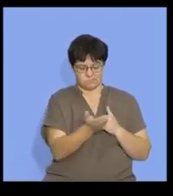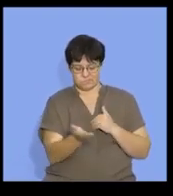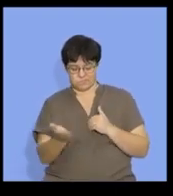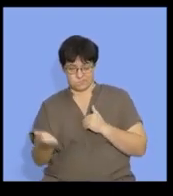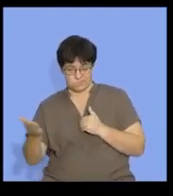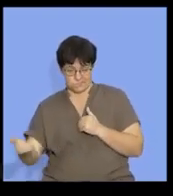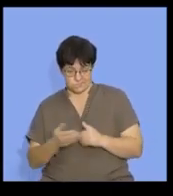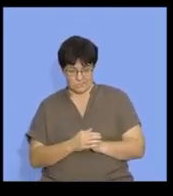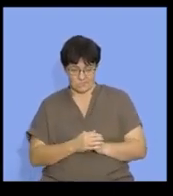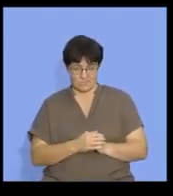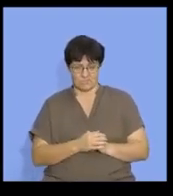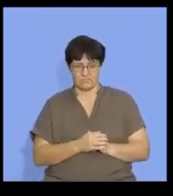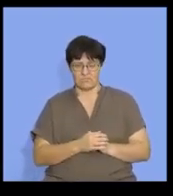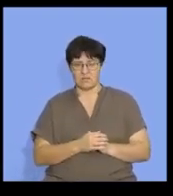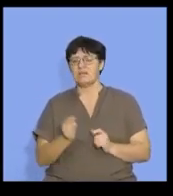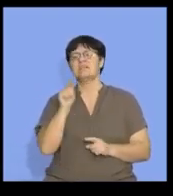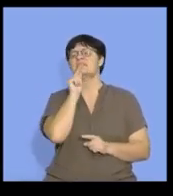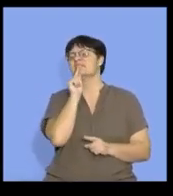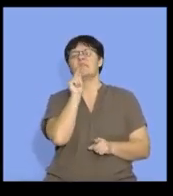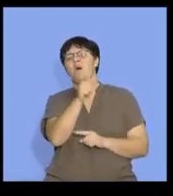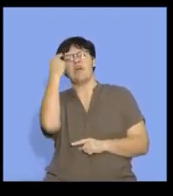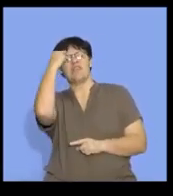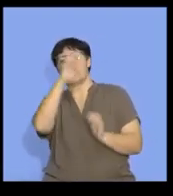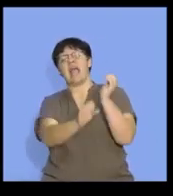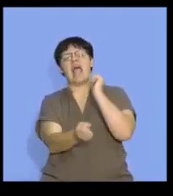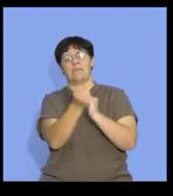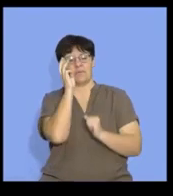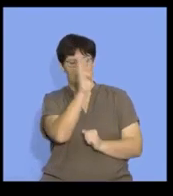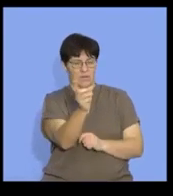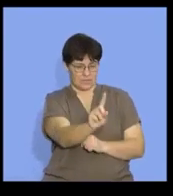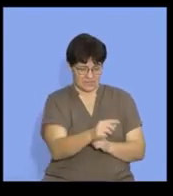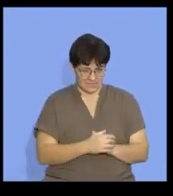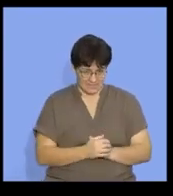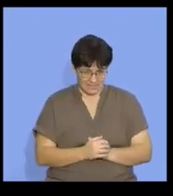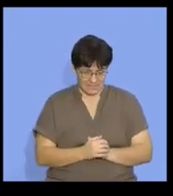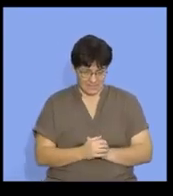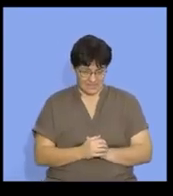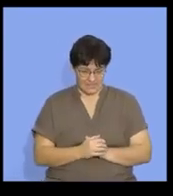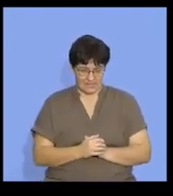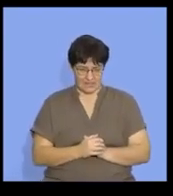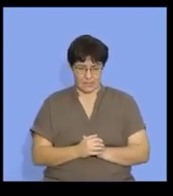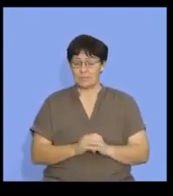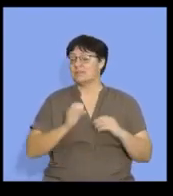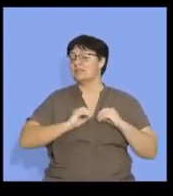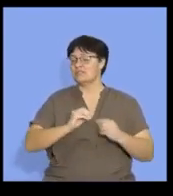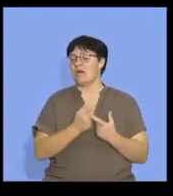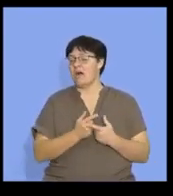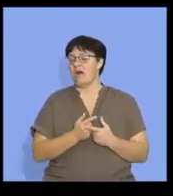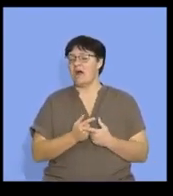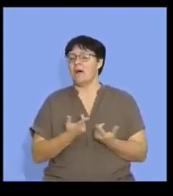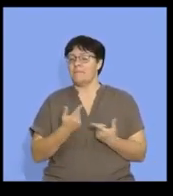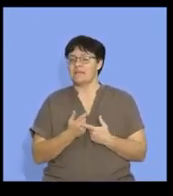a hypothesis for this investigation. Now guys, I like to start off, I teach my kids to start off a